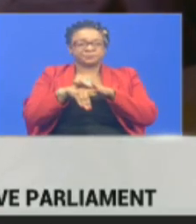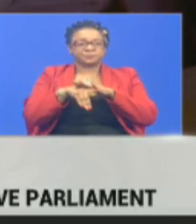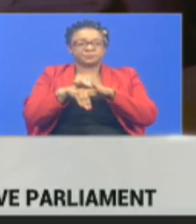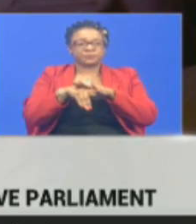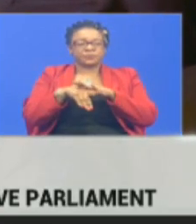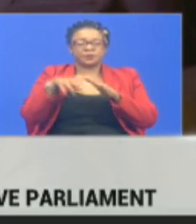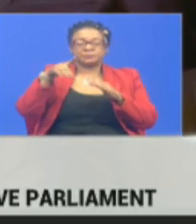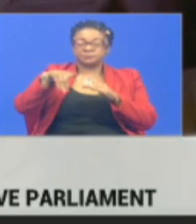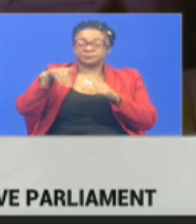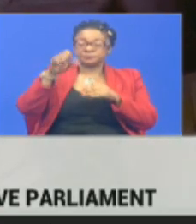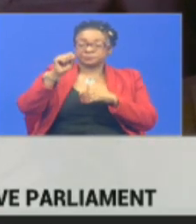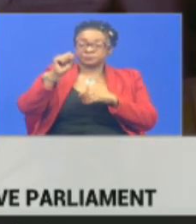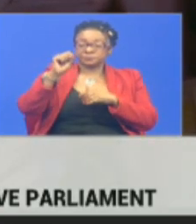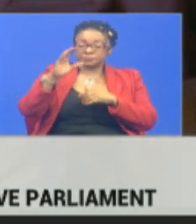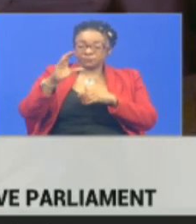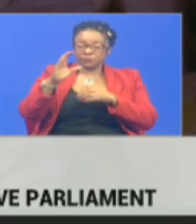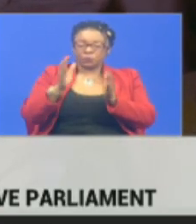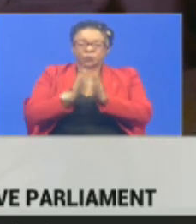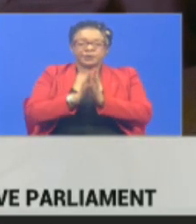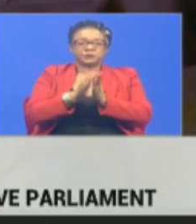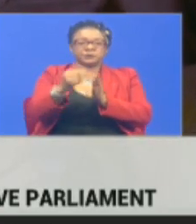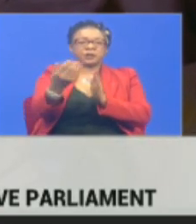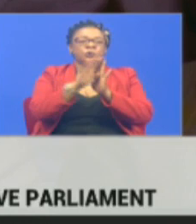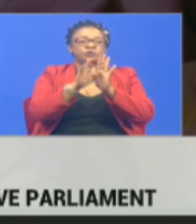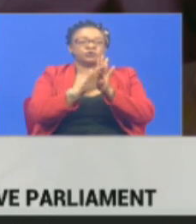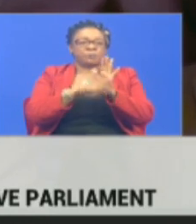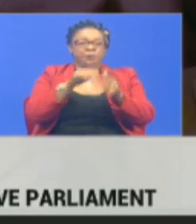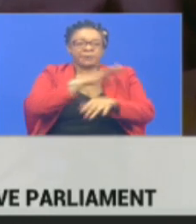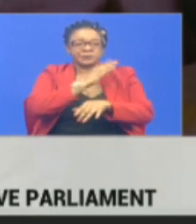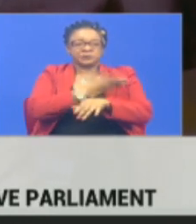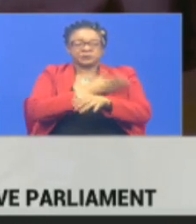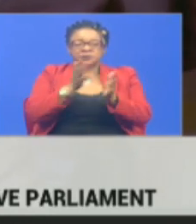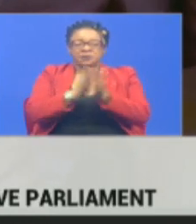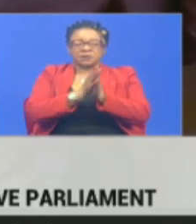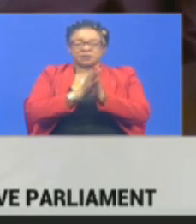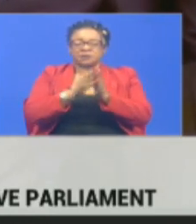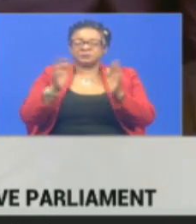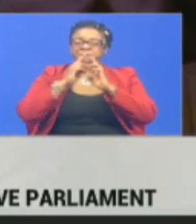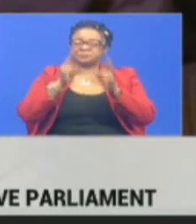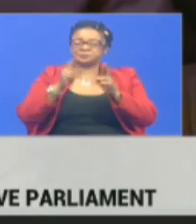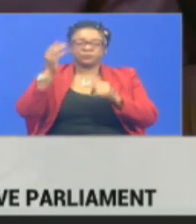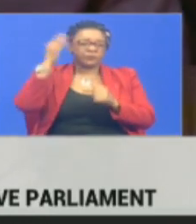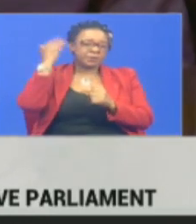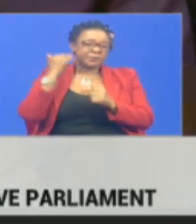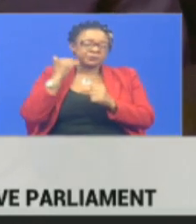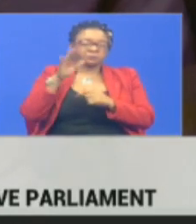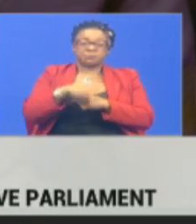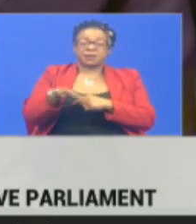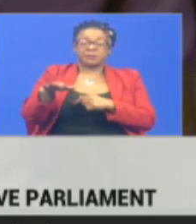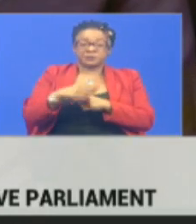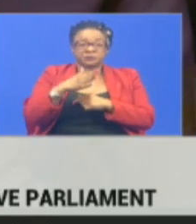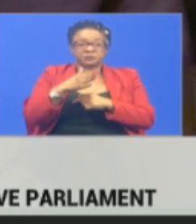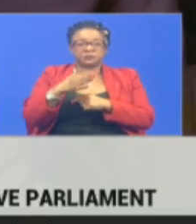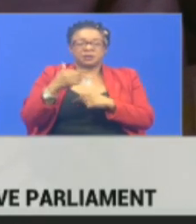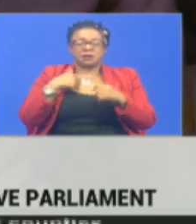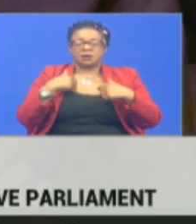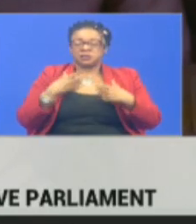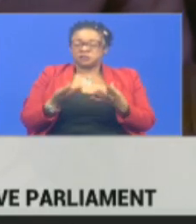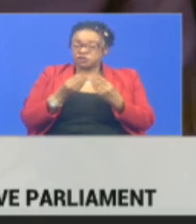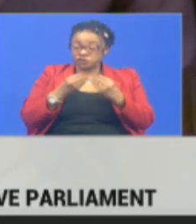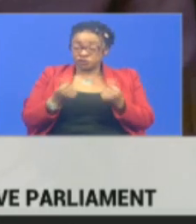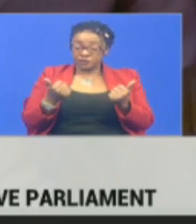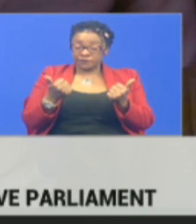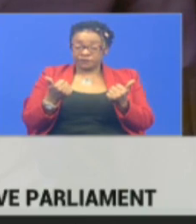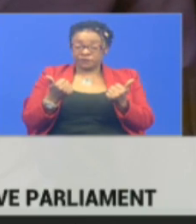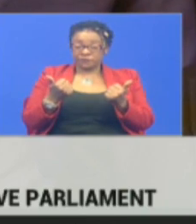in furtherance of its constitutional mandate and on the request of the Speaker of the two Houses of Parliament, has resolved to